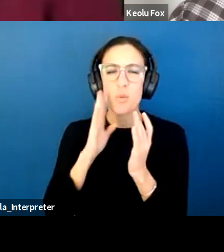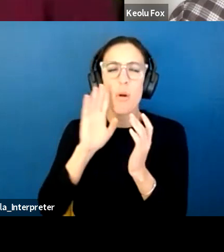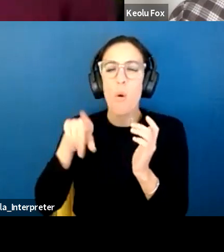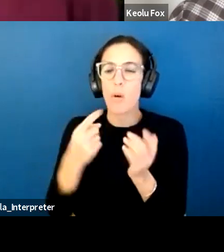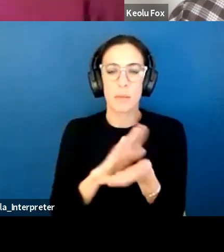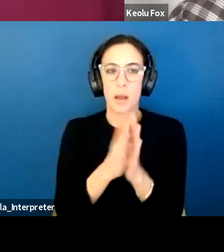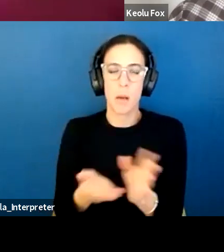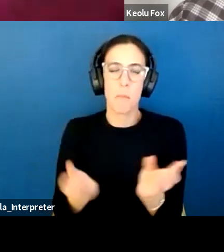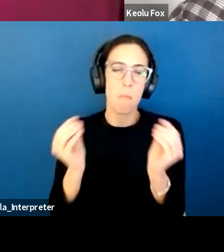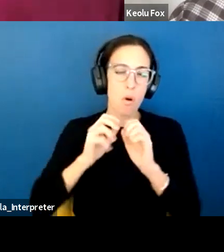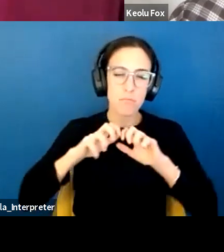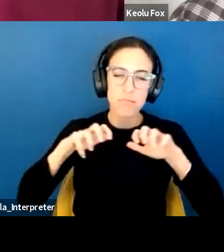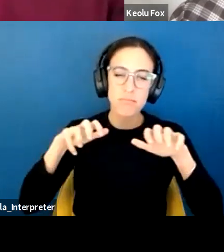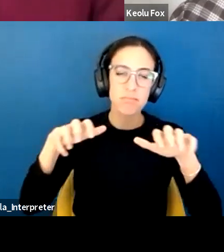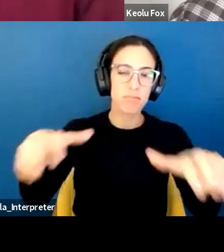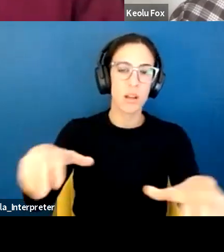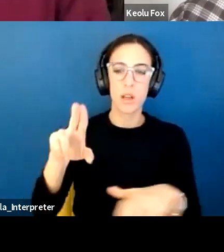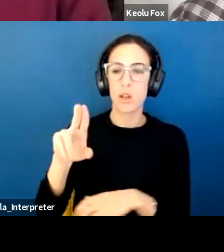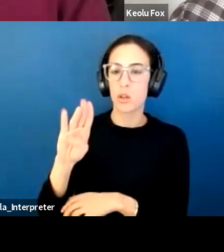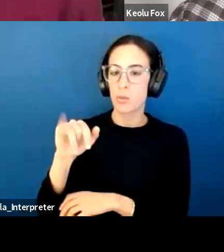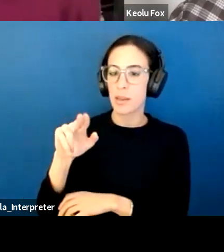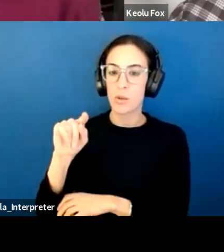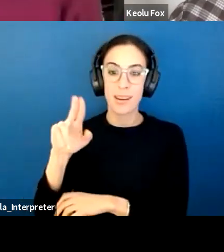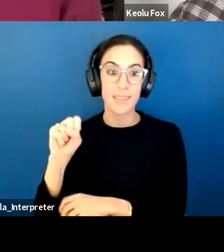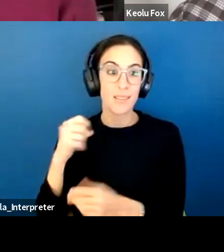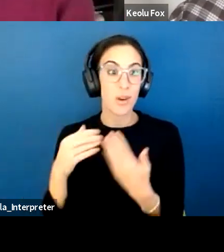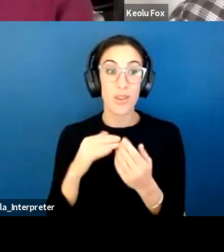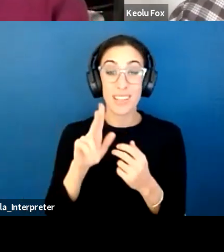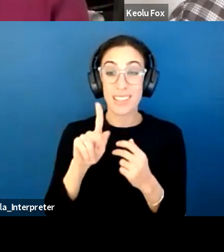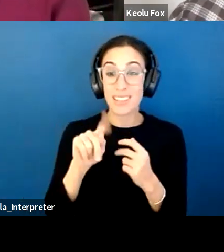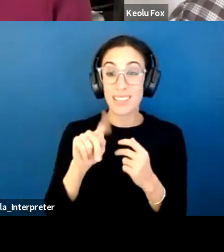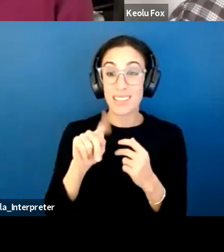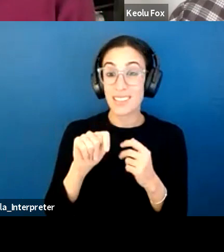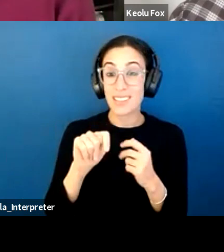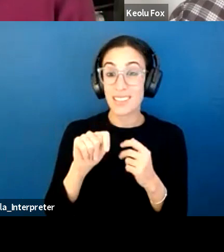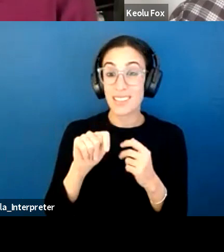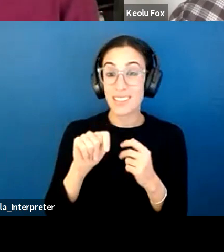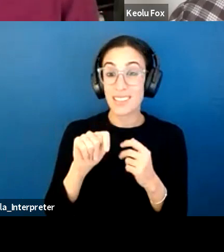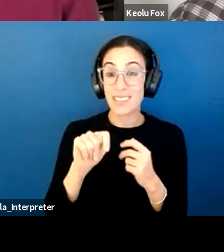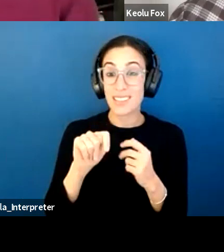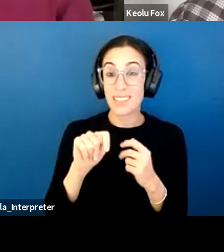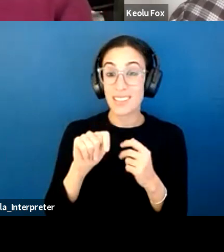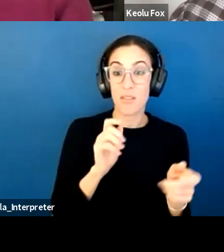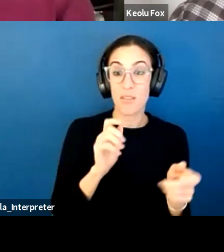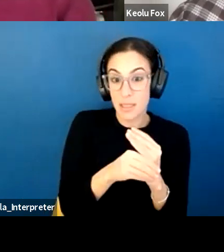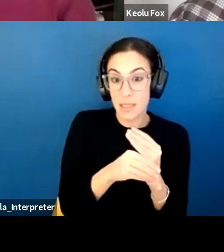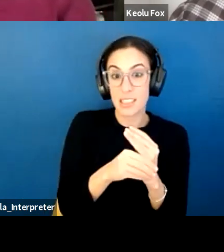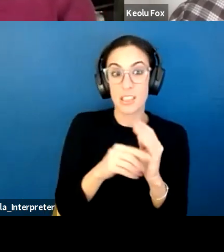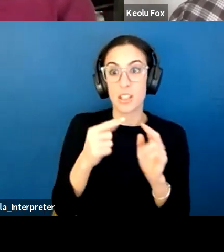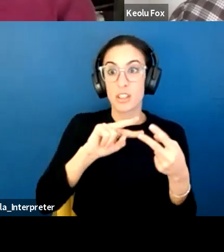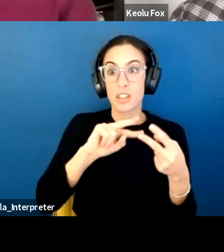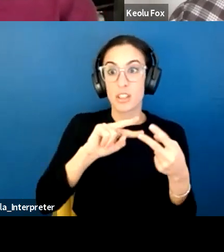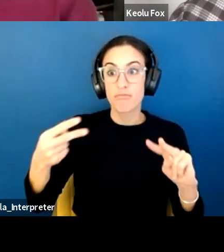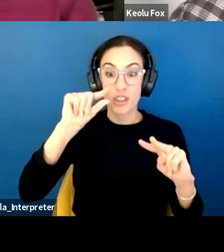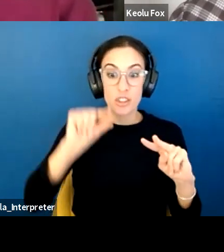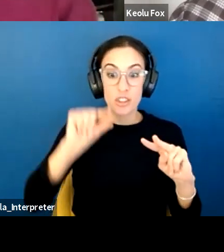it's various forms of augmenting gene regulation or, or actual,